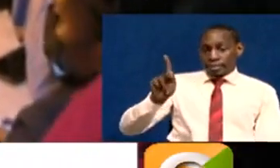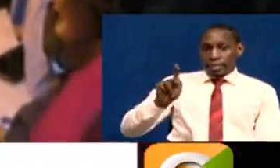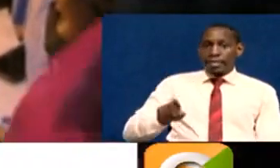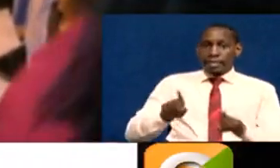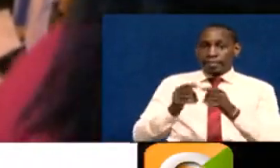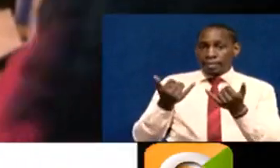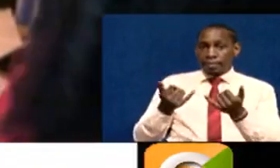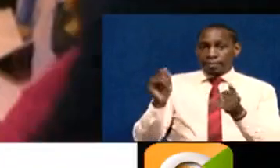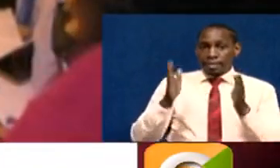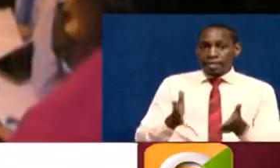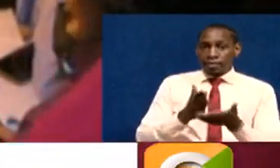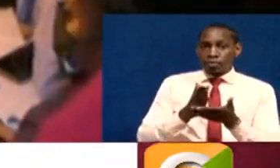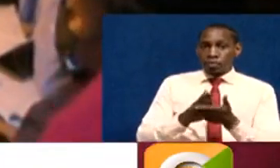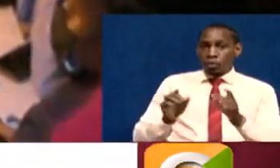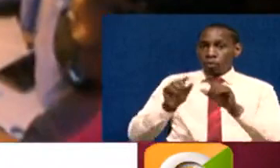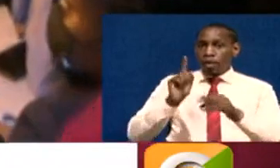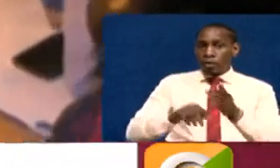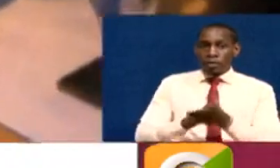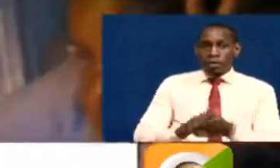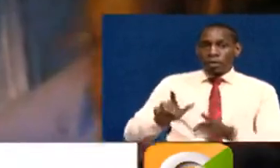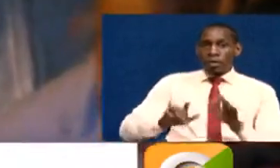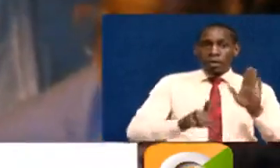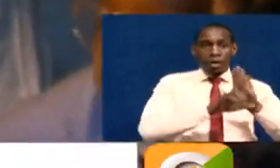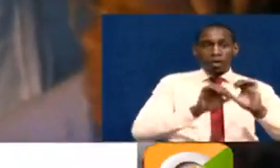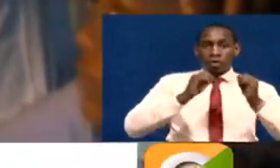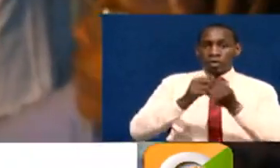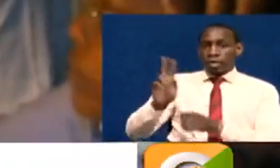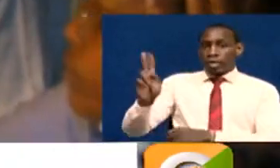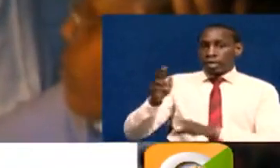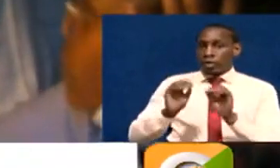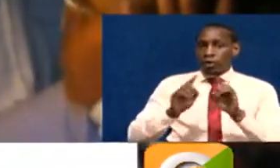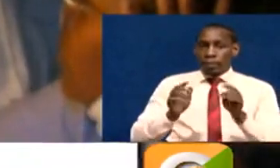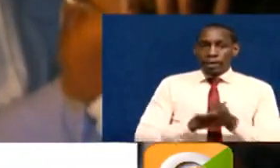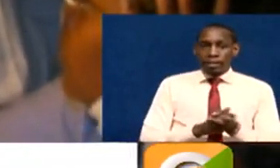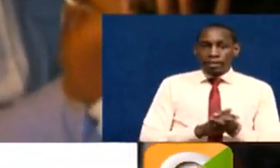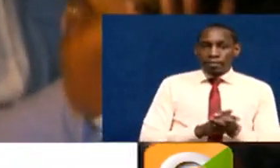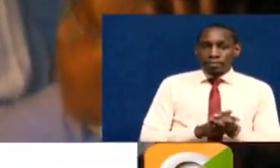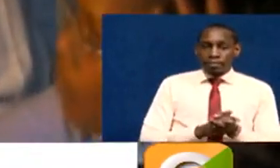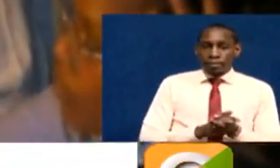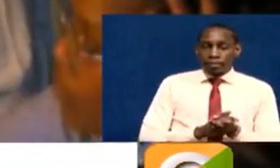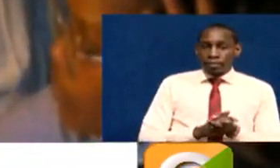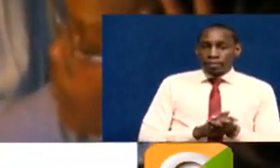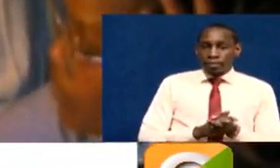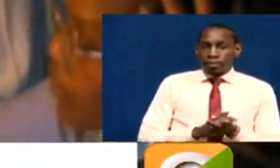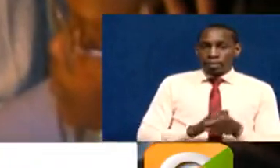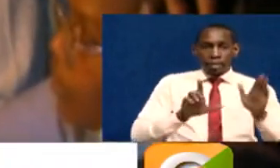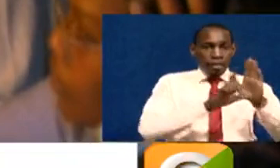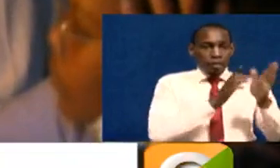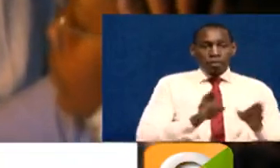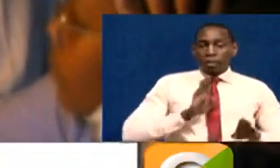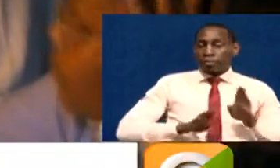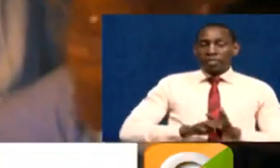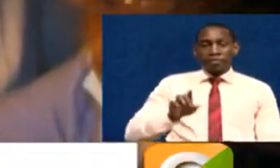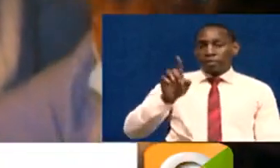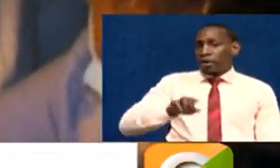that even Kenyans came and christened that it was no longer a Law Society of Kenya, but actually a Law Society of Kenya, learned friends not